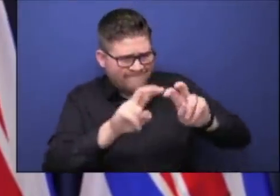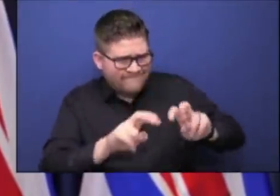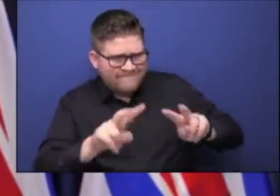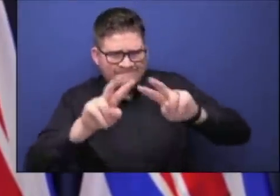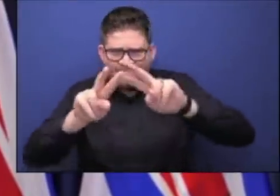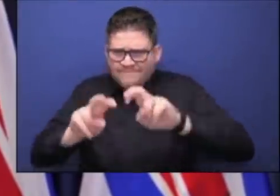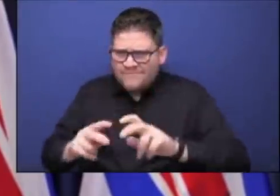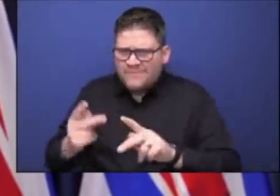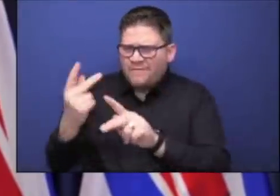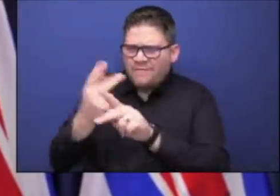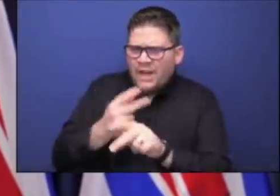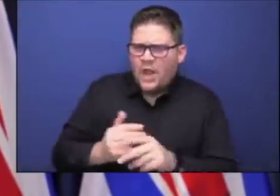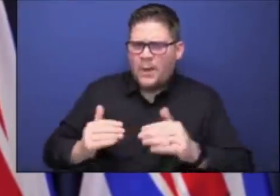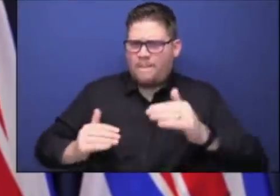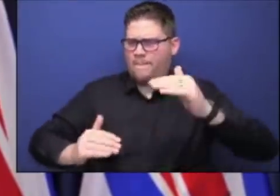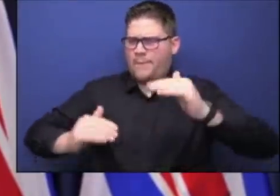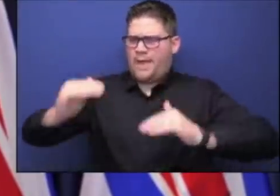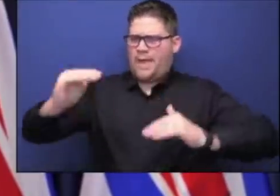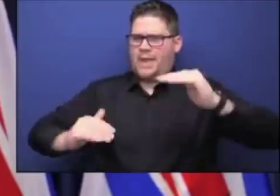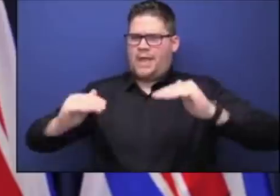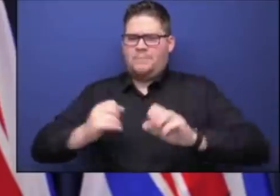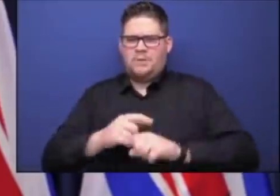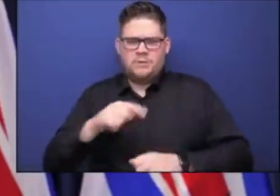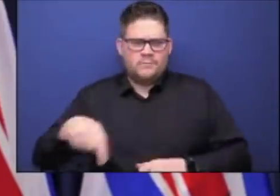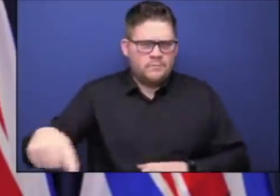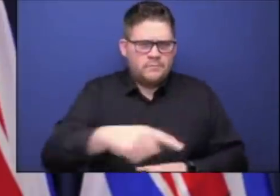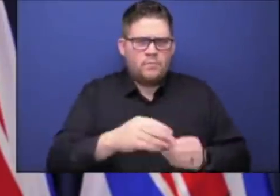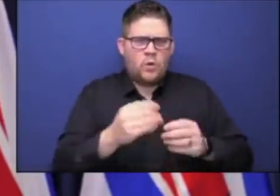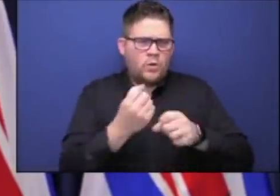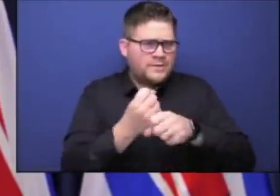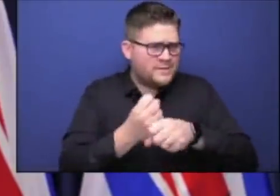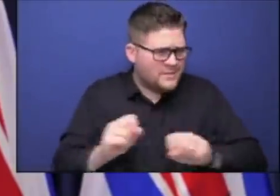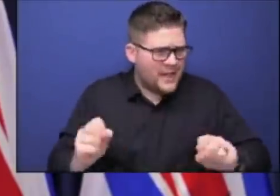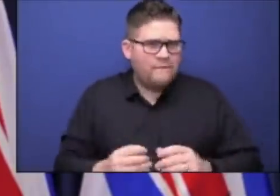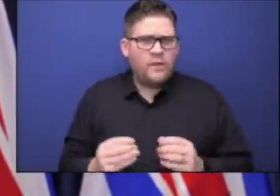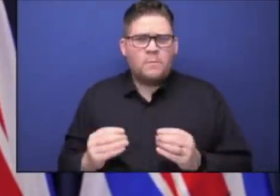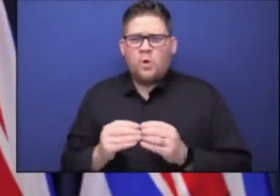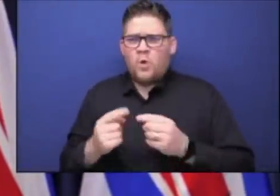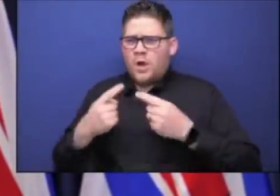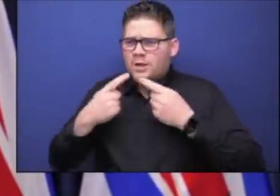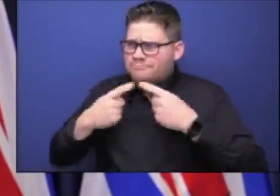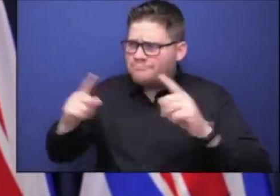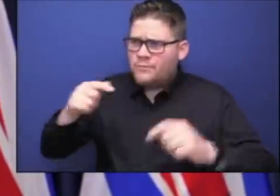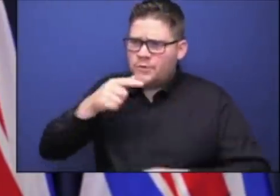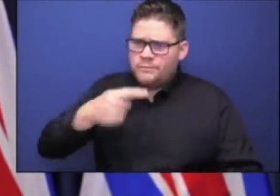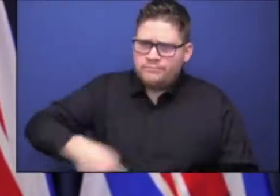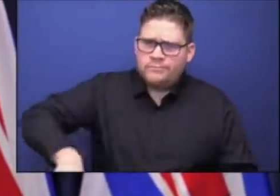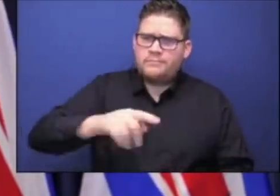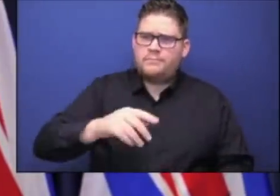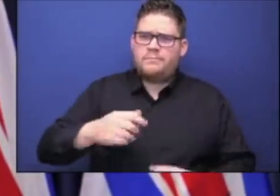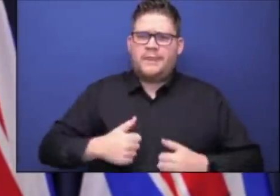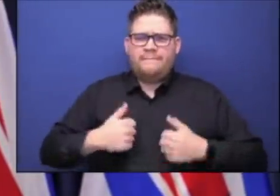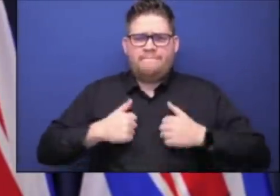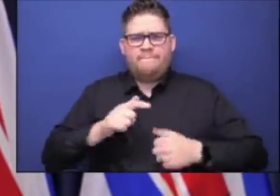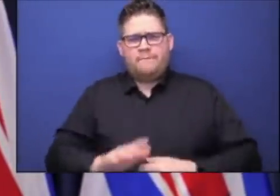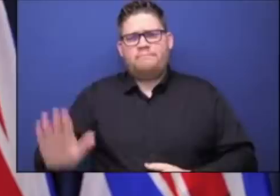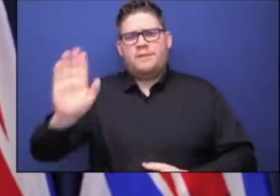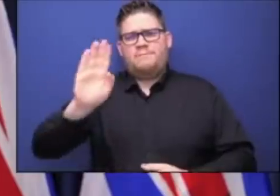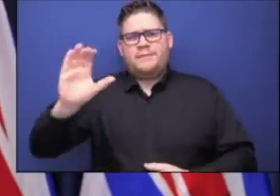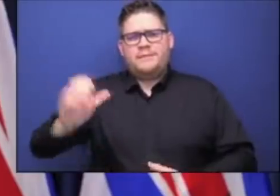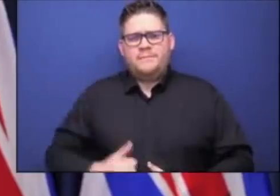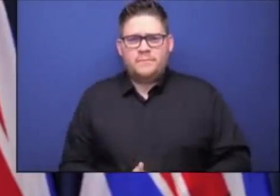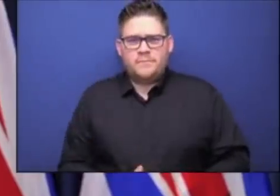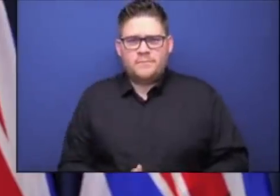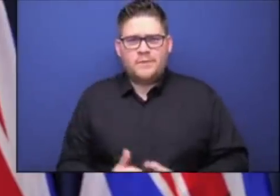environment for people to live. Better homes, better housing, a better relationship between landlords and